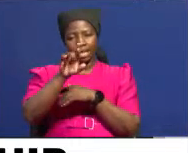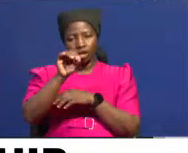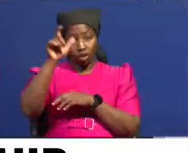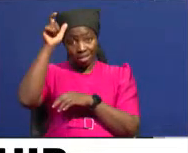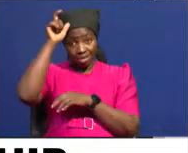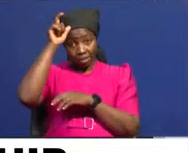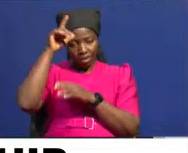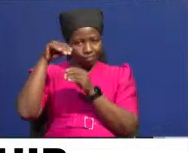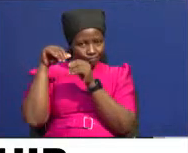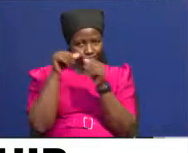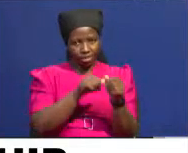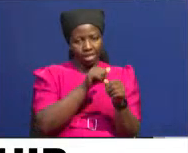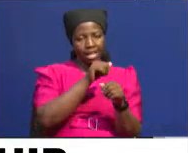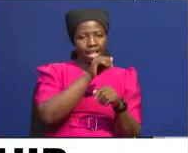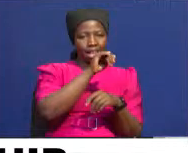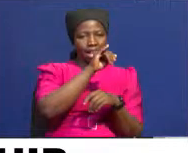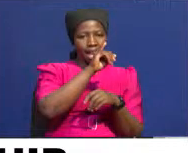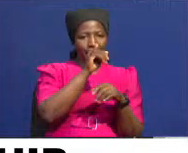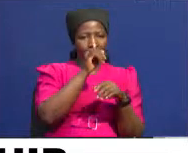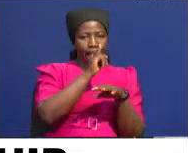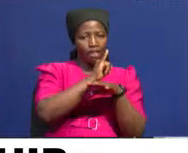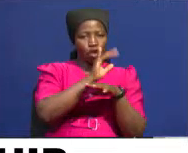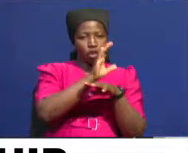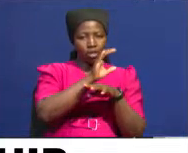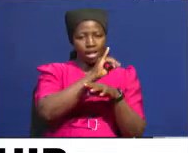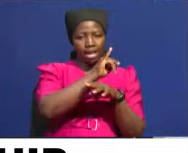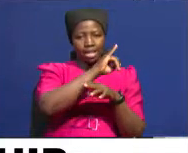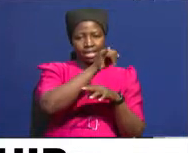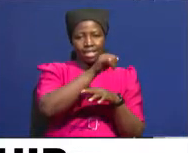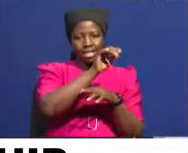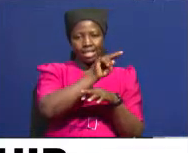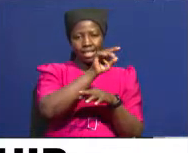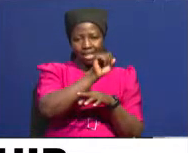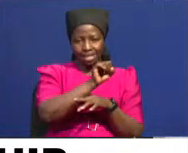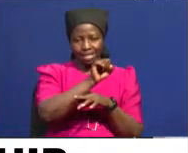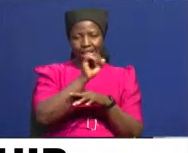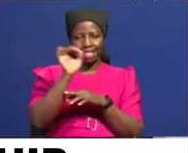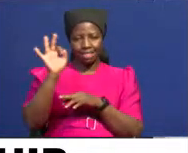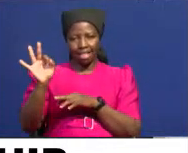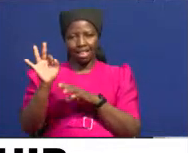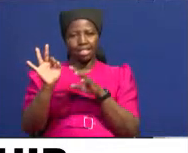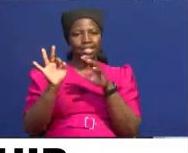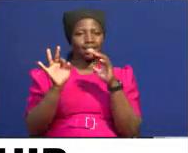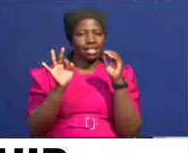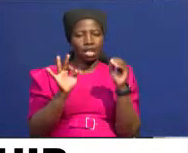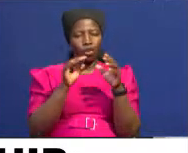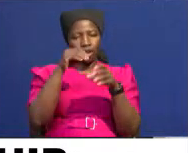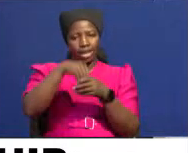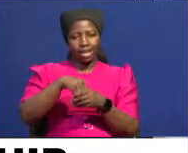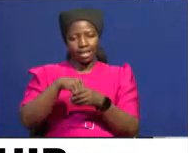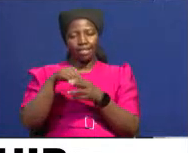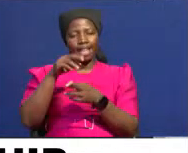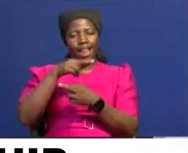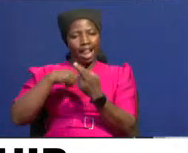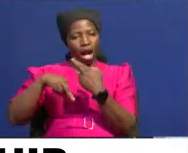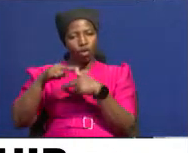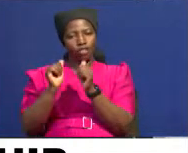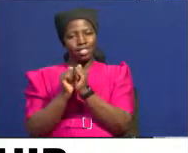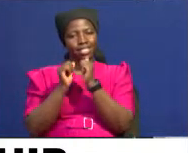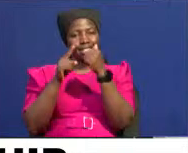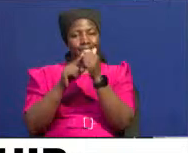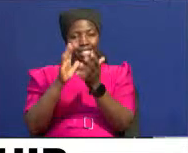Ivory Coast INJS by three straight sets in the round of 16. Some of the action.